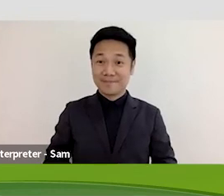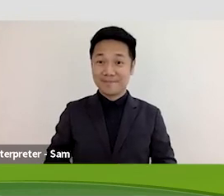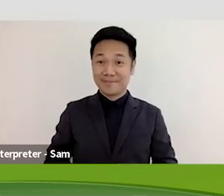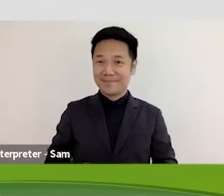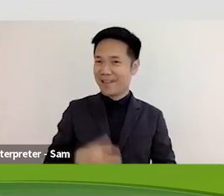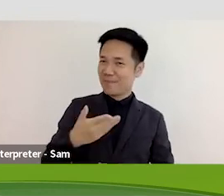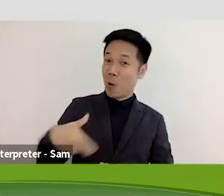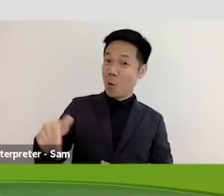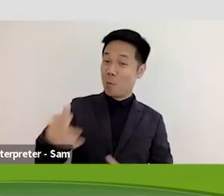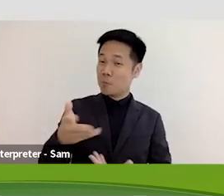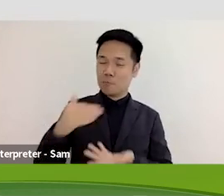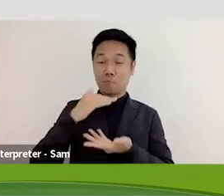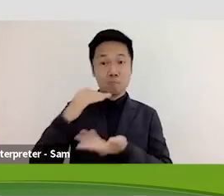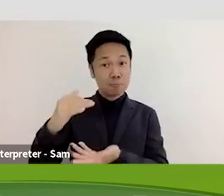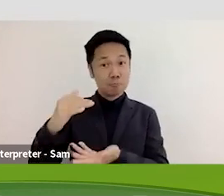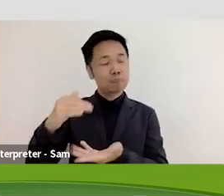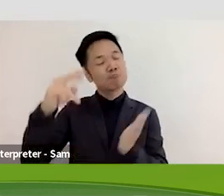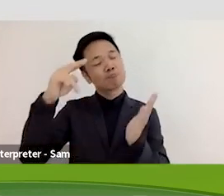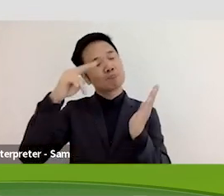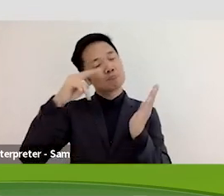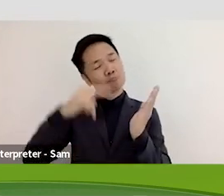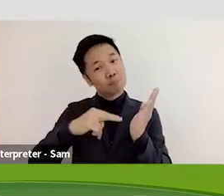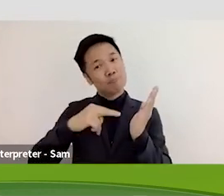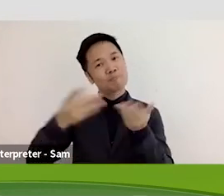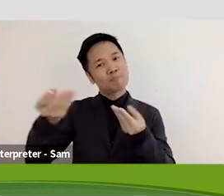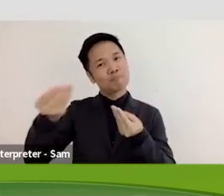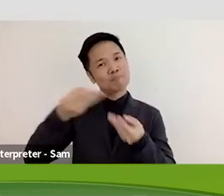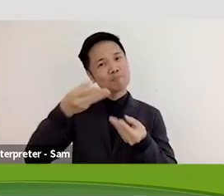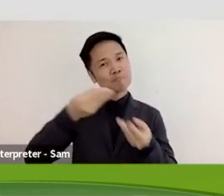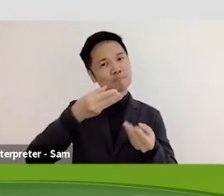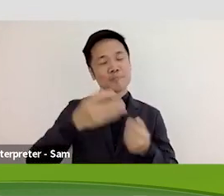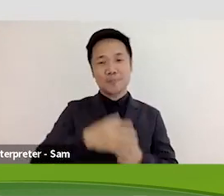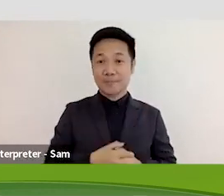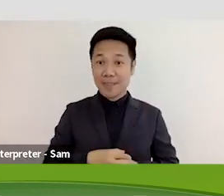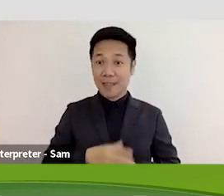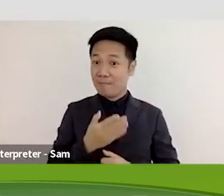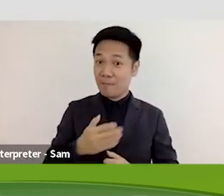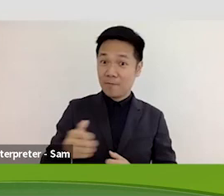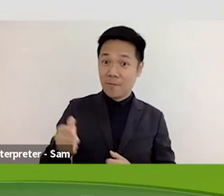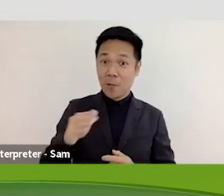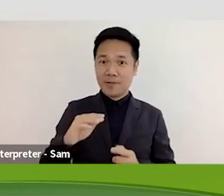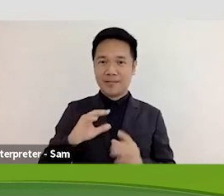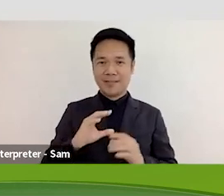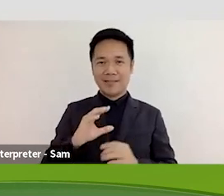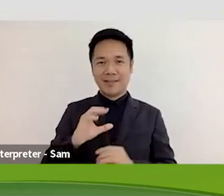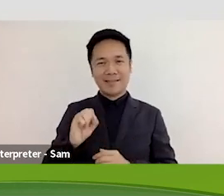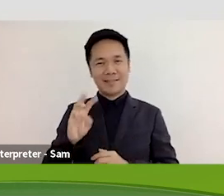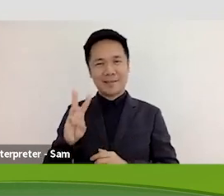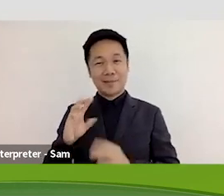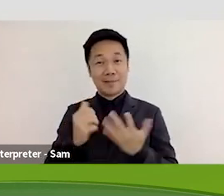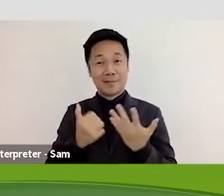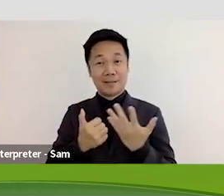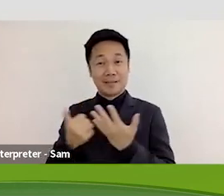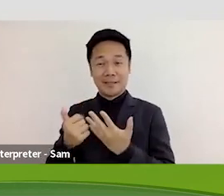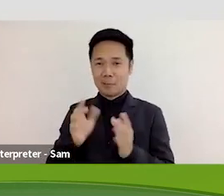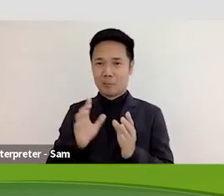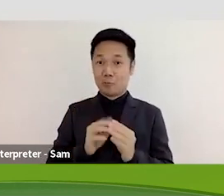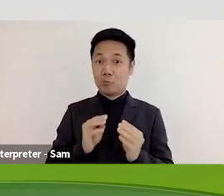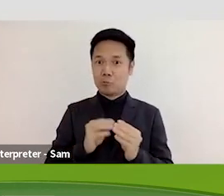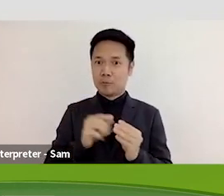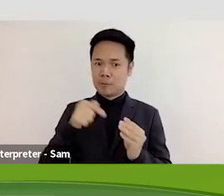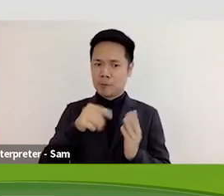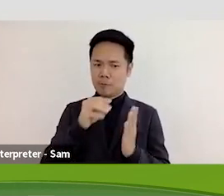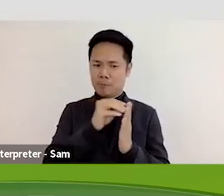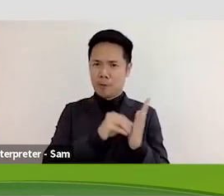review those. And they will be very important in informing the region's inputs to the CSW66 agreed conclusions that we